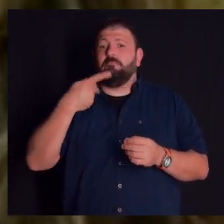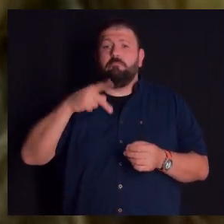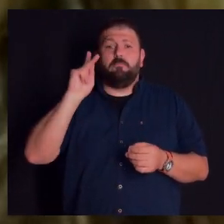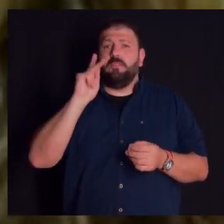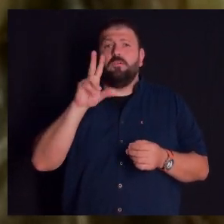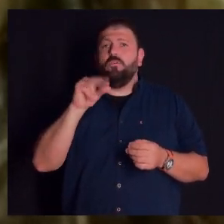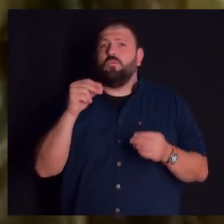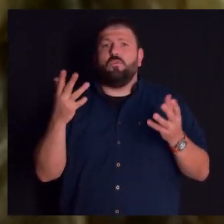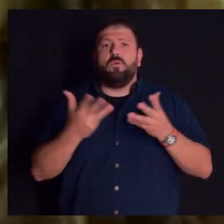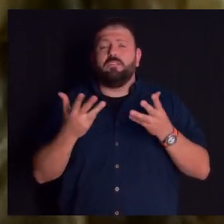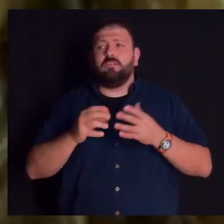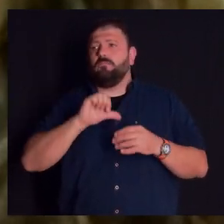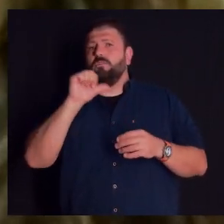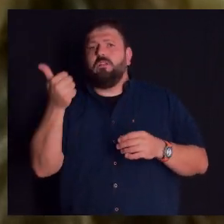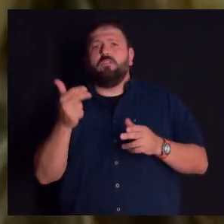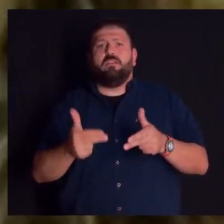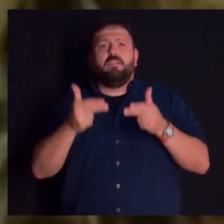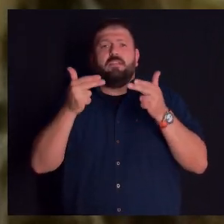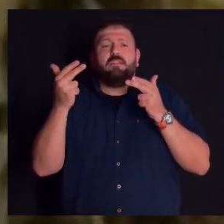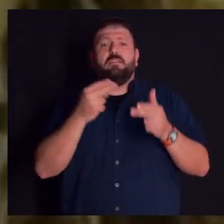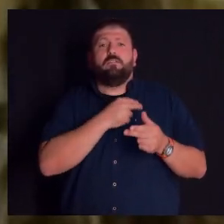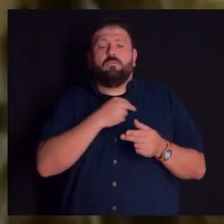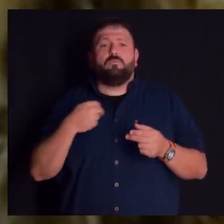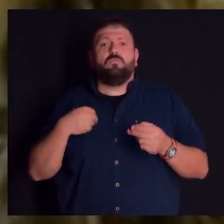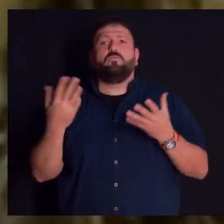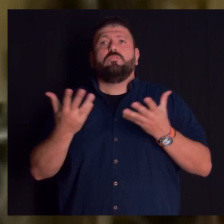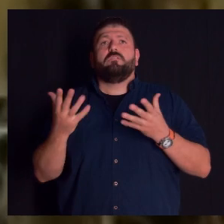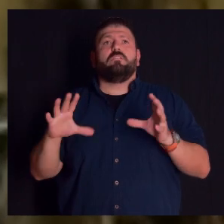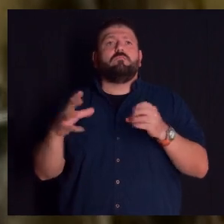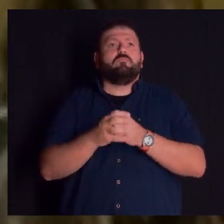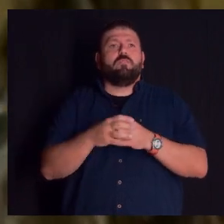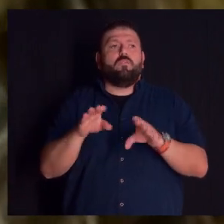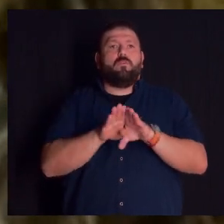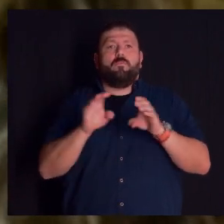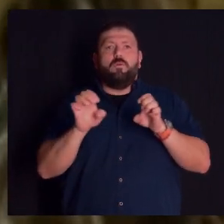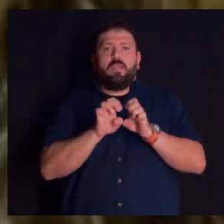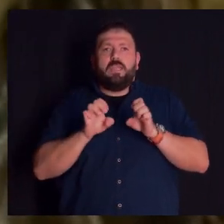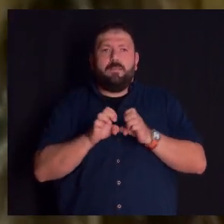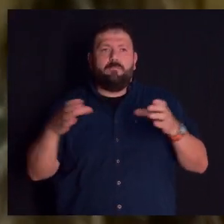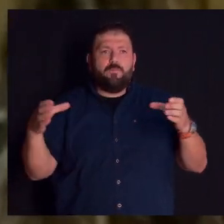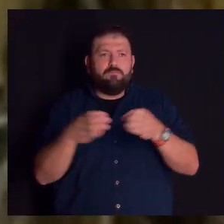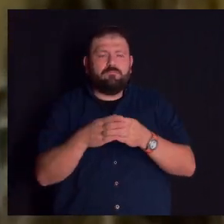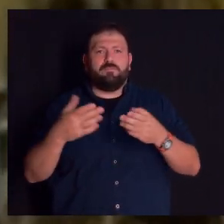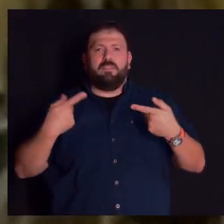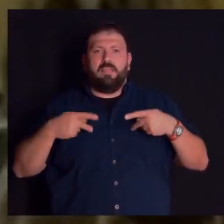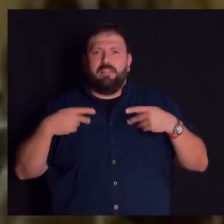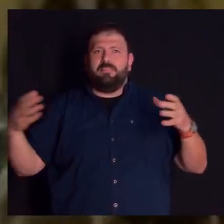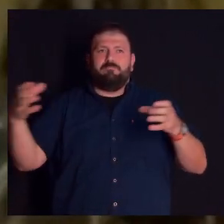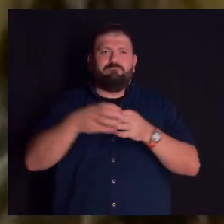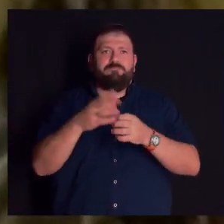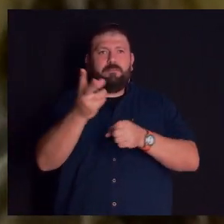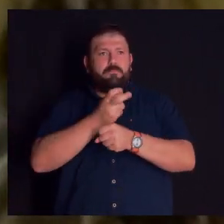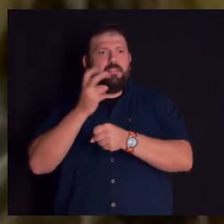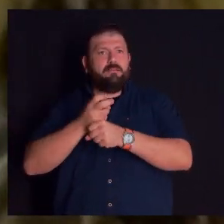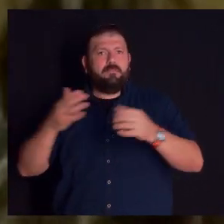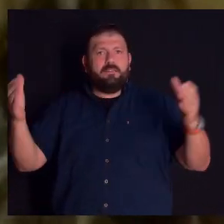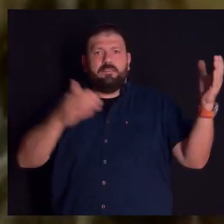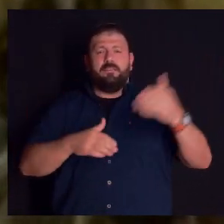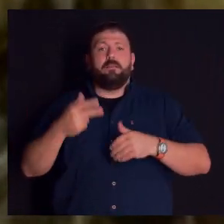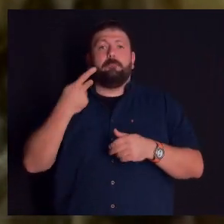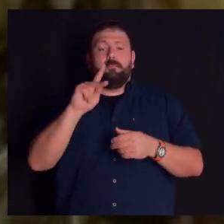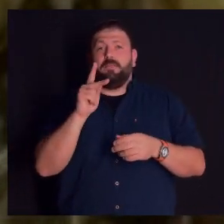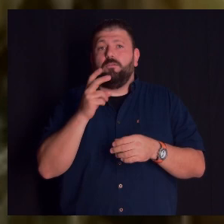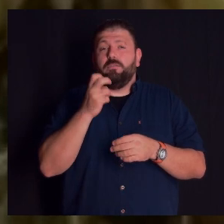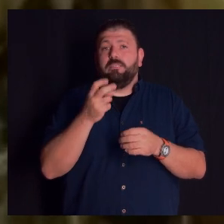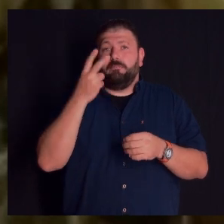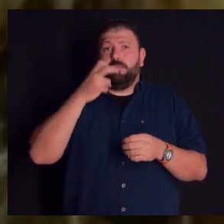earning $2,000. But again, we need to recruit people. That was the concept.